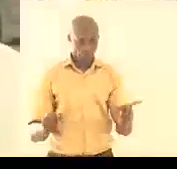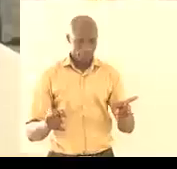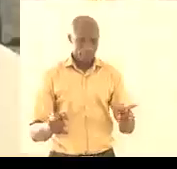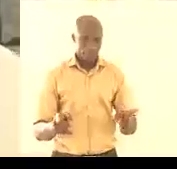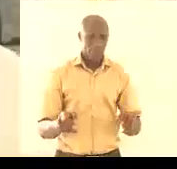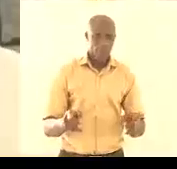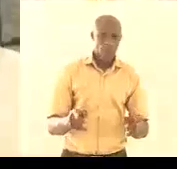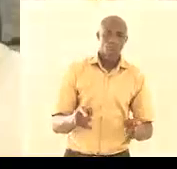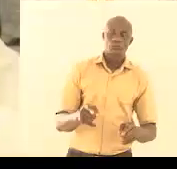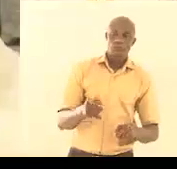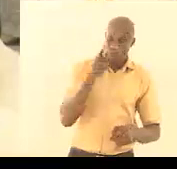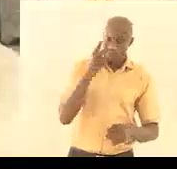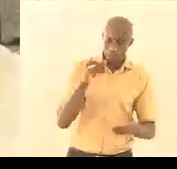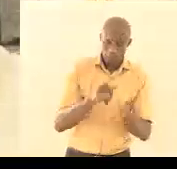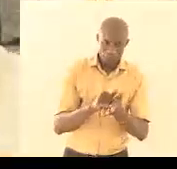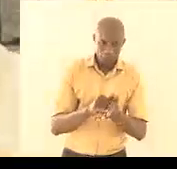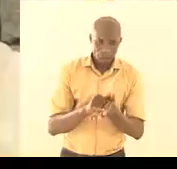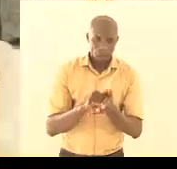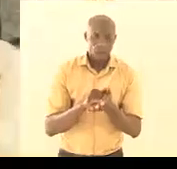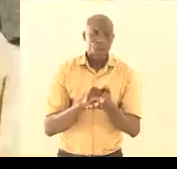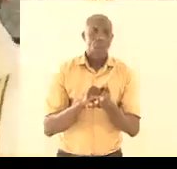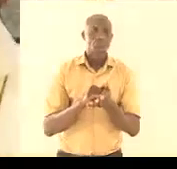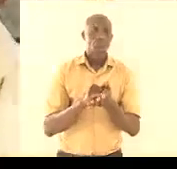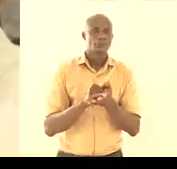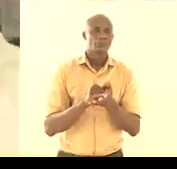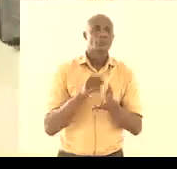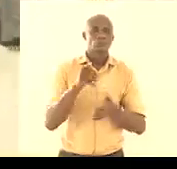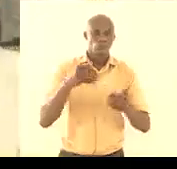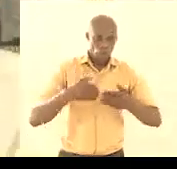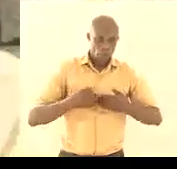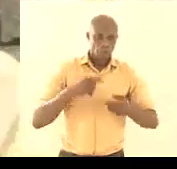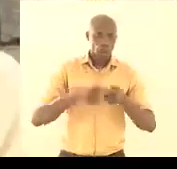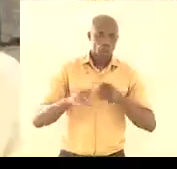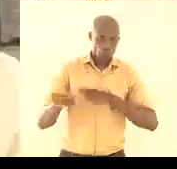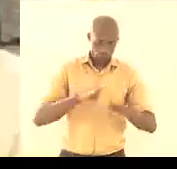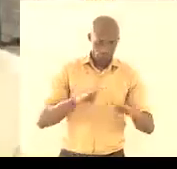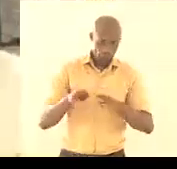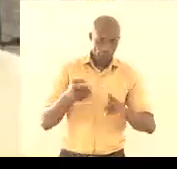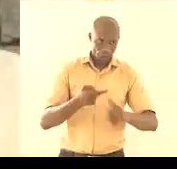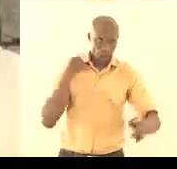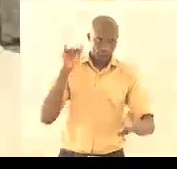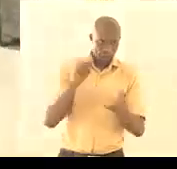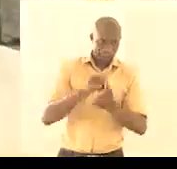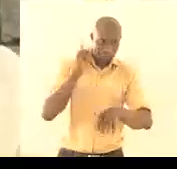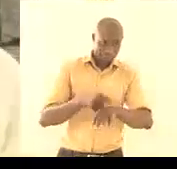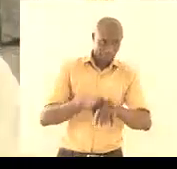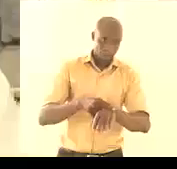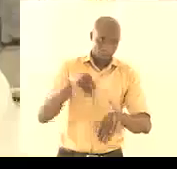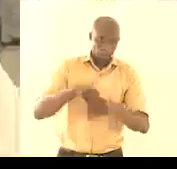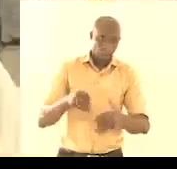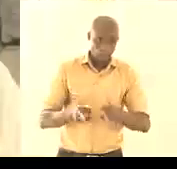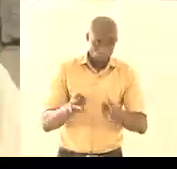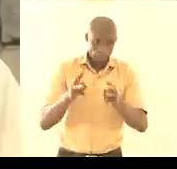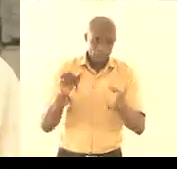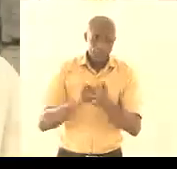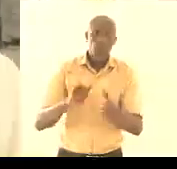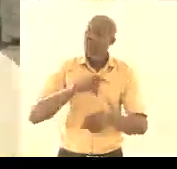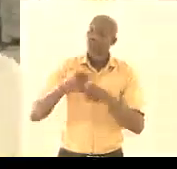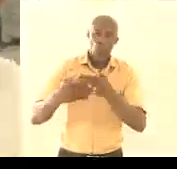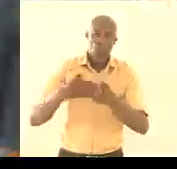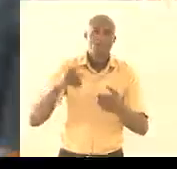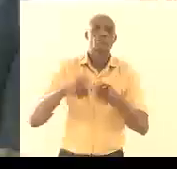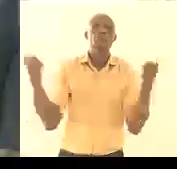But you see, when you say that, in my life today, sin has been overthrown, you have to conduct yourself from that moment in a manner that you don't return to